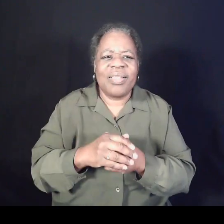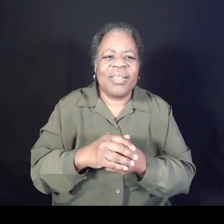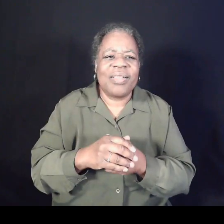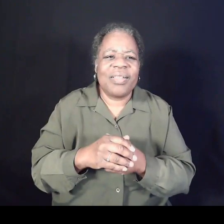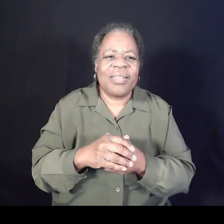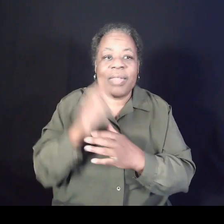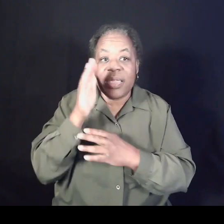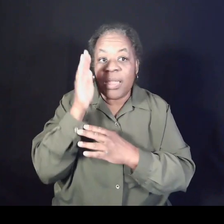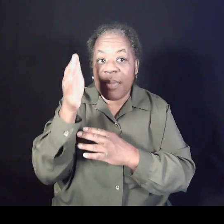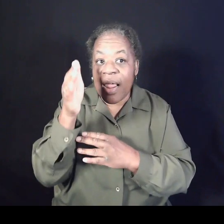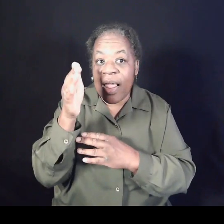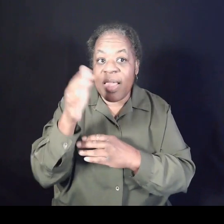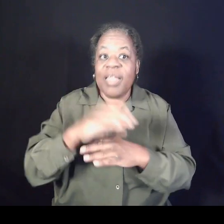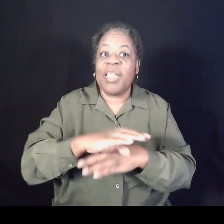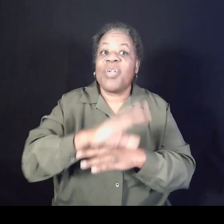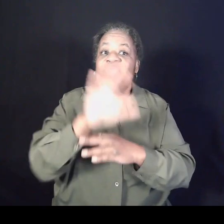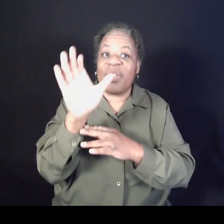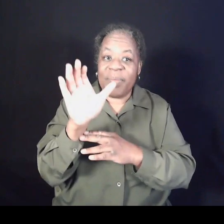Someday at Christmas,